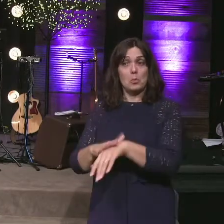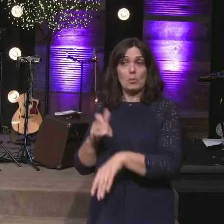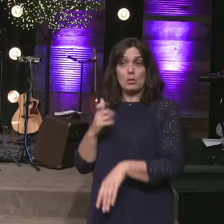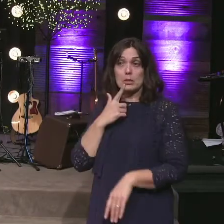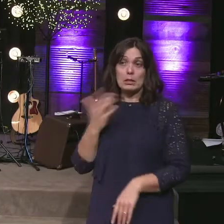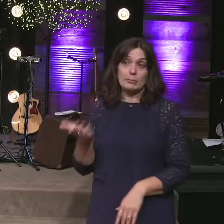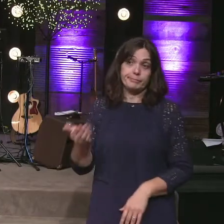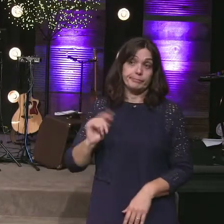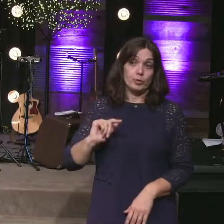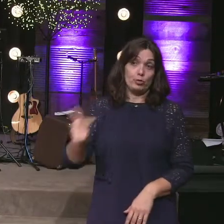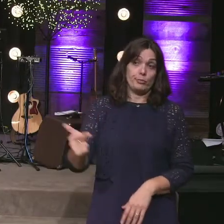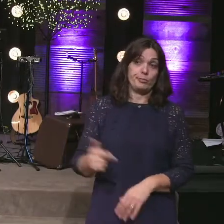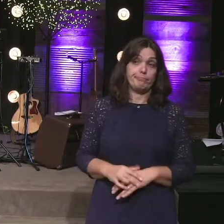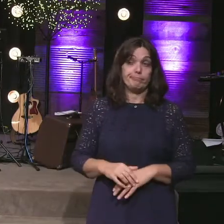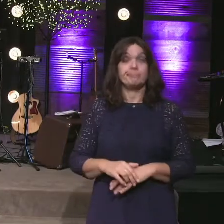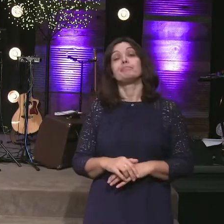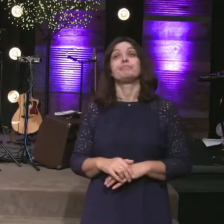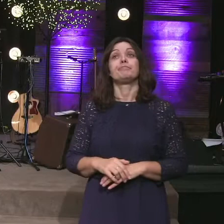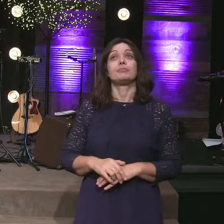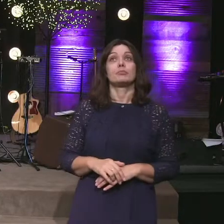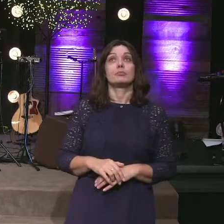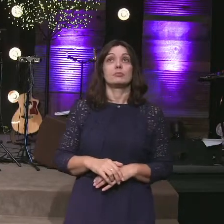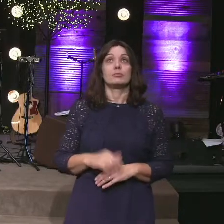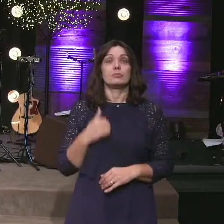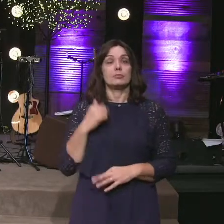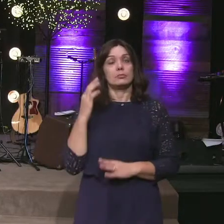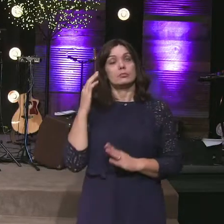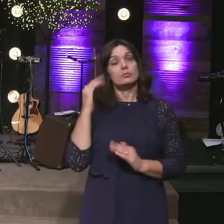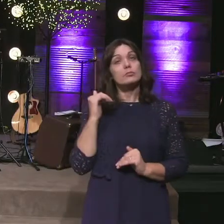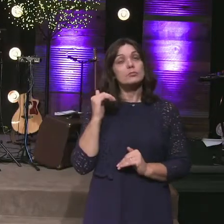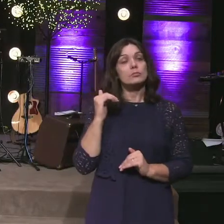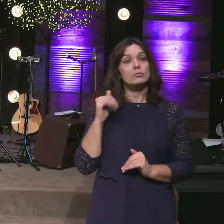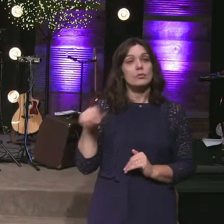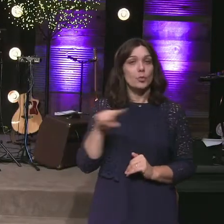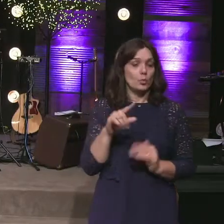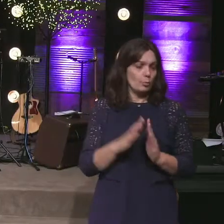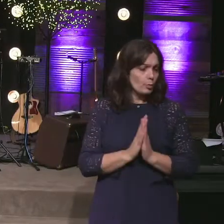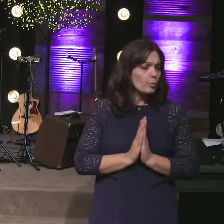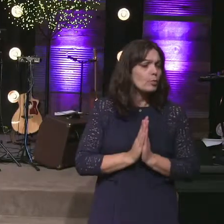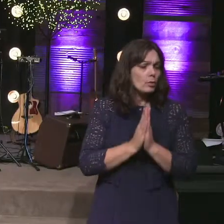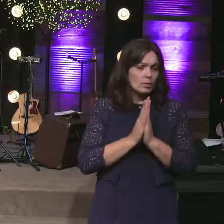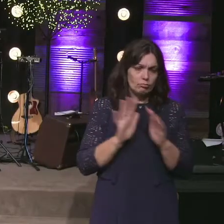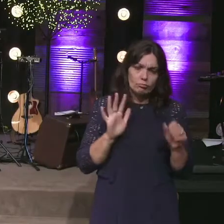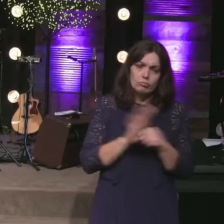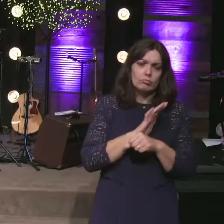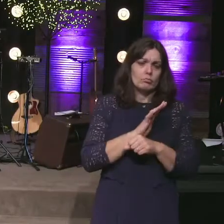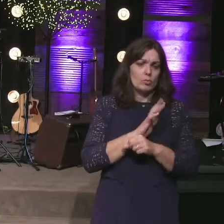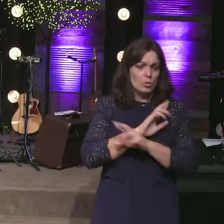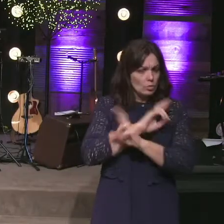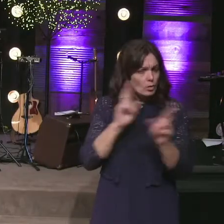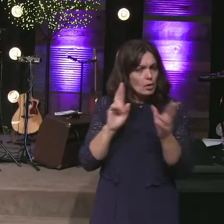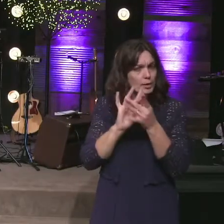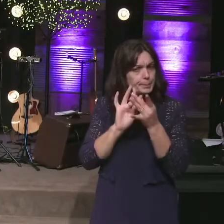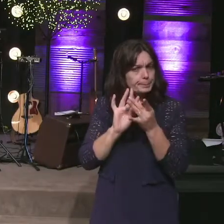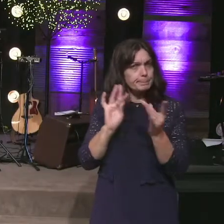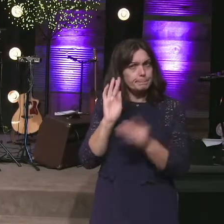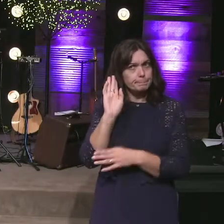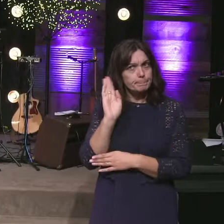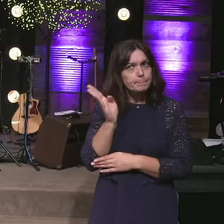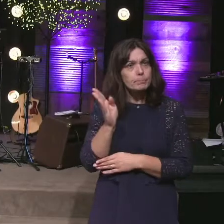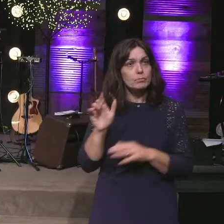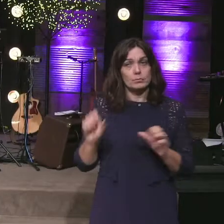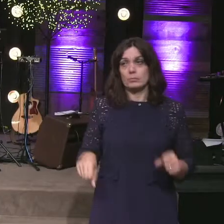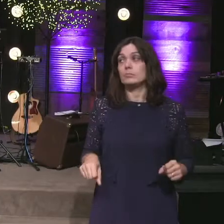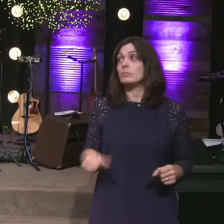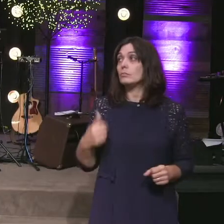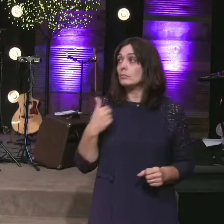up. And I hope that you're prayed up, that you're full of the Word, that you're ready to go. And So